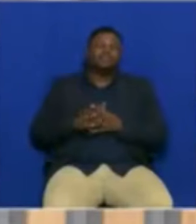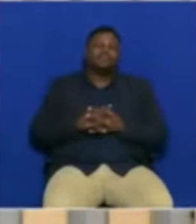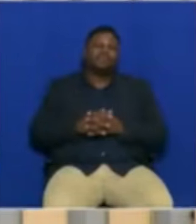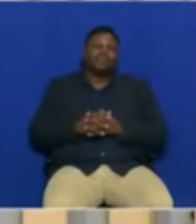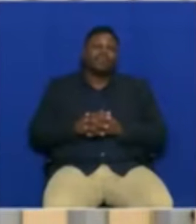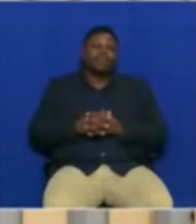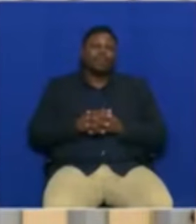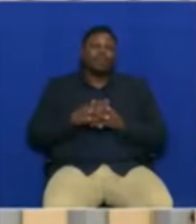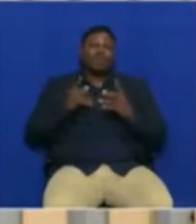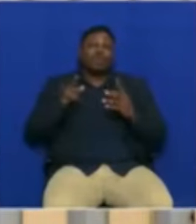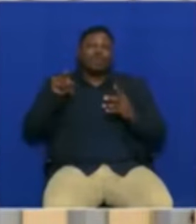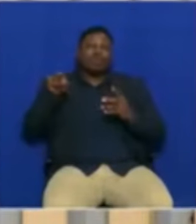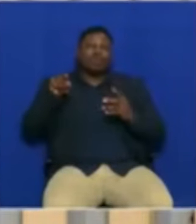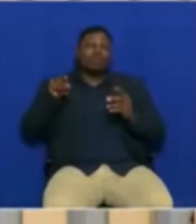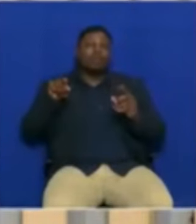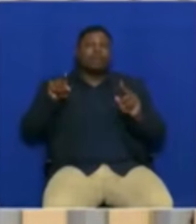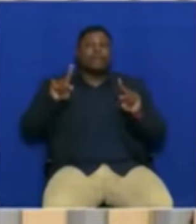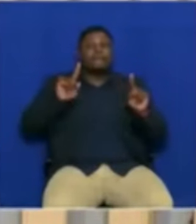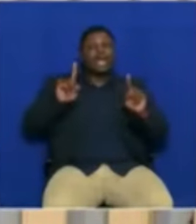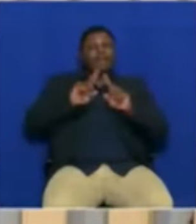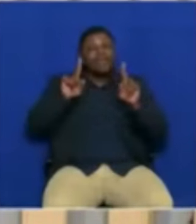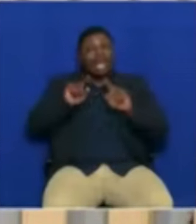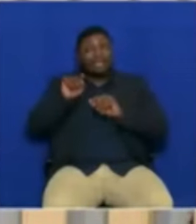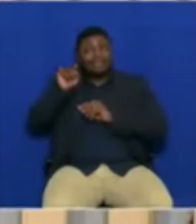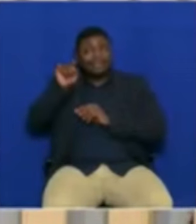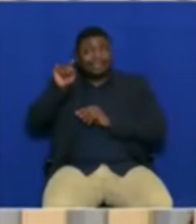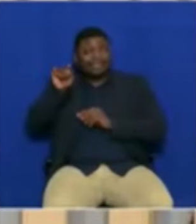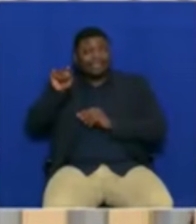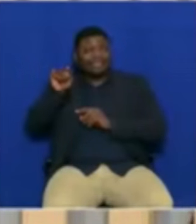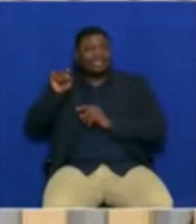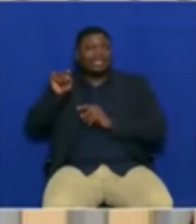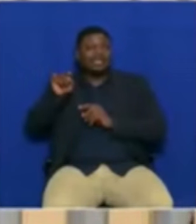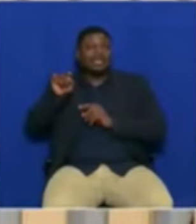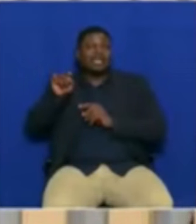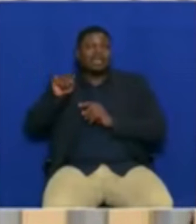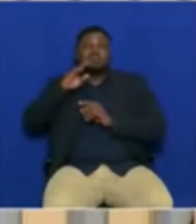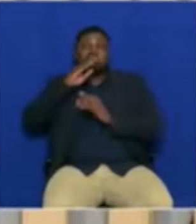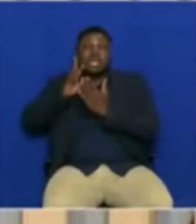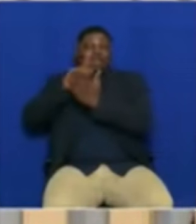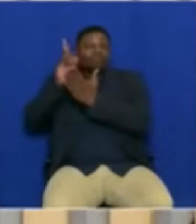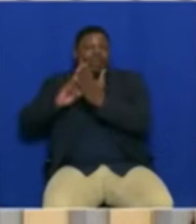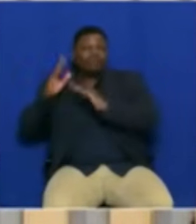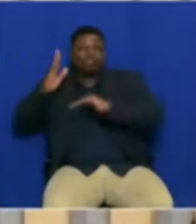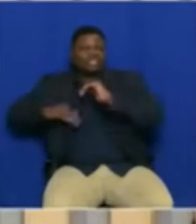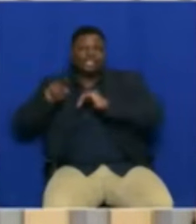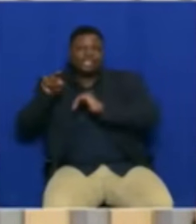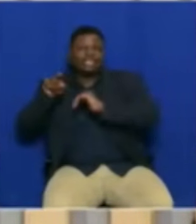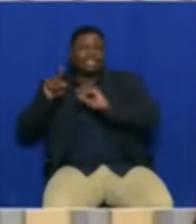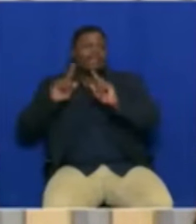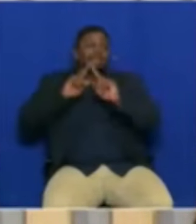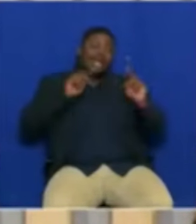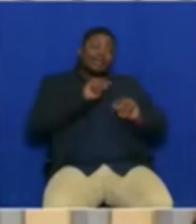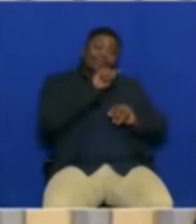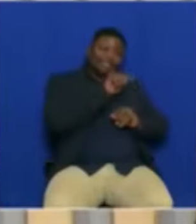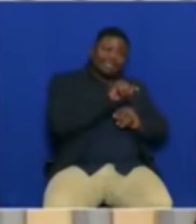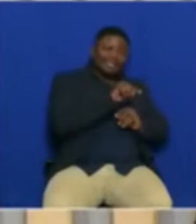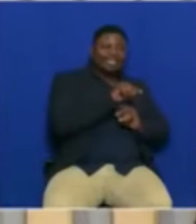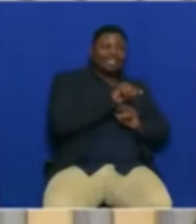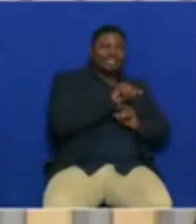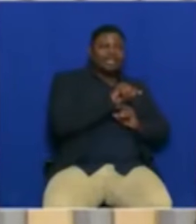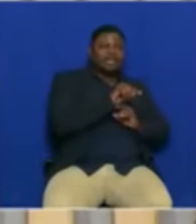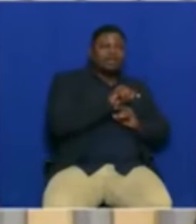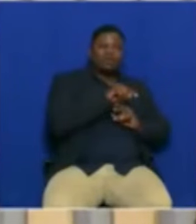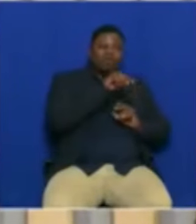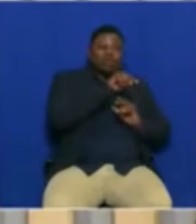Commissioner, this is a consultation note that is between the head of office, the